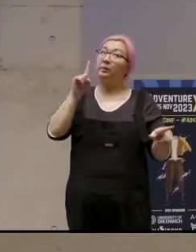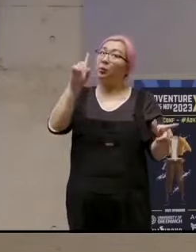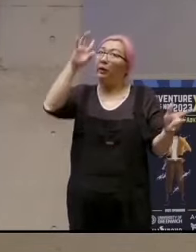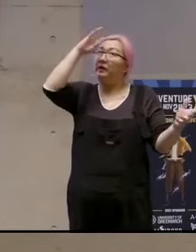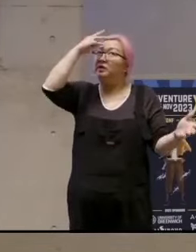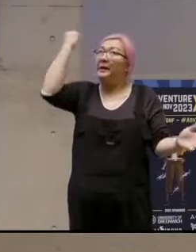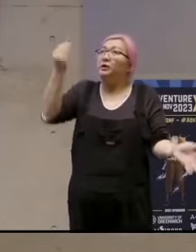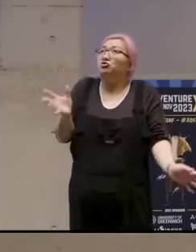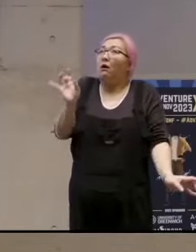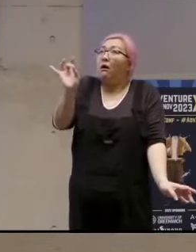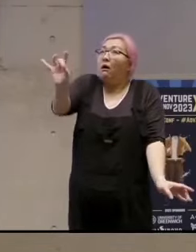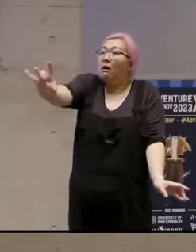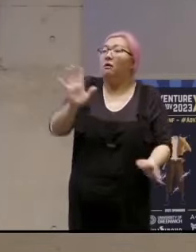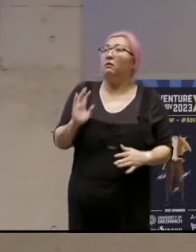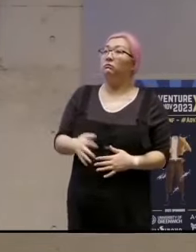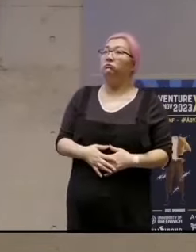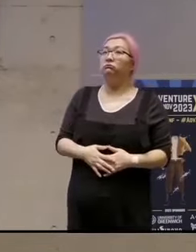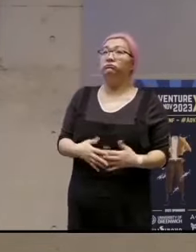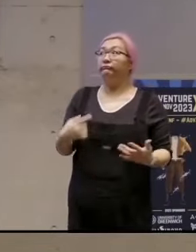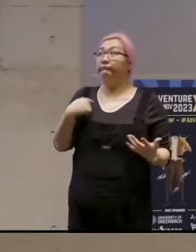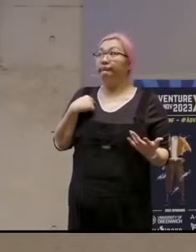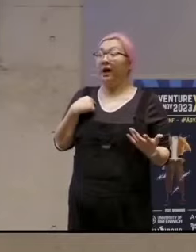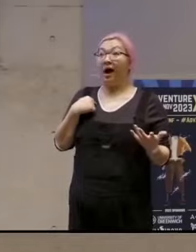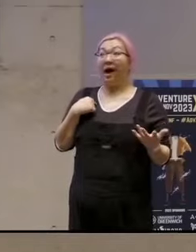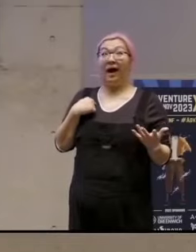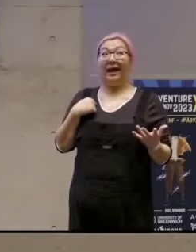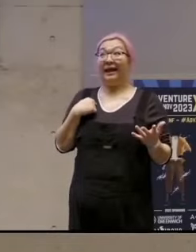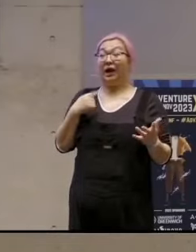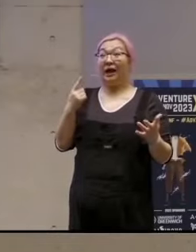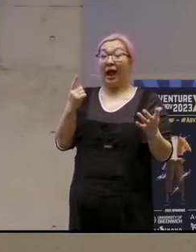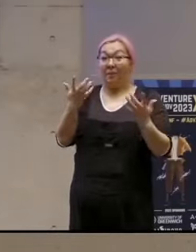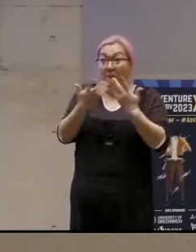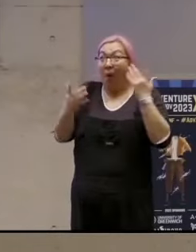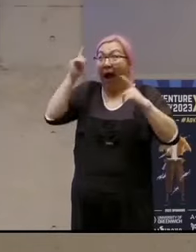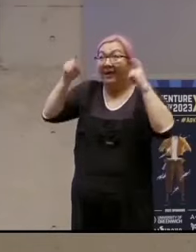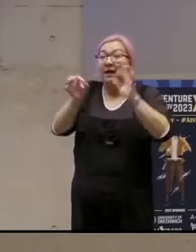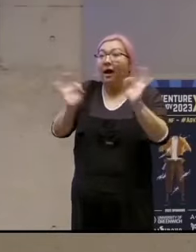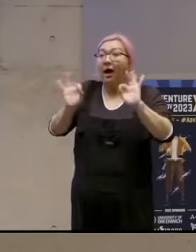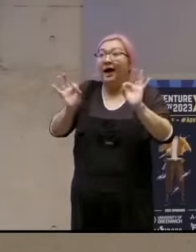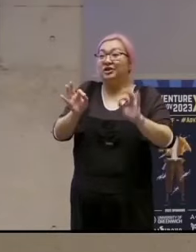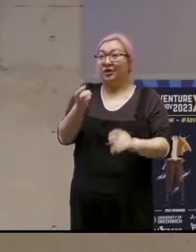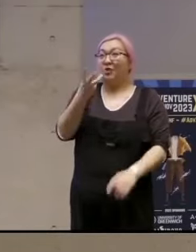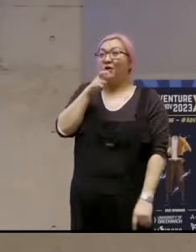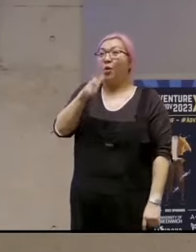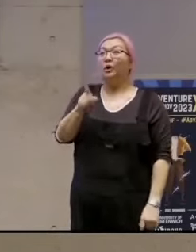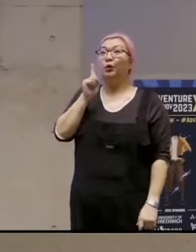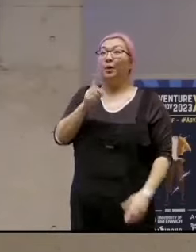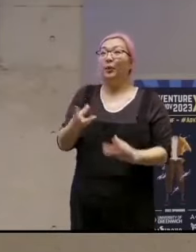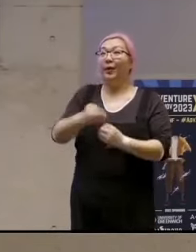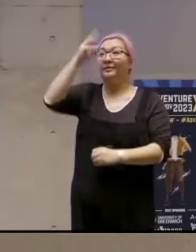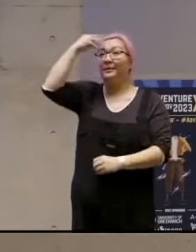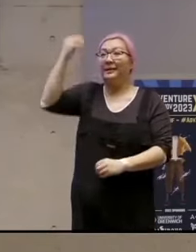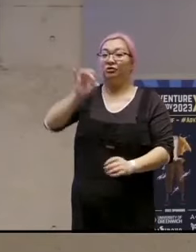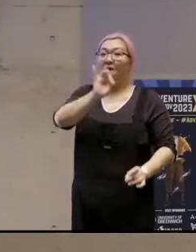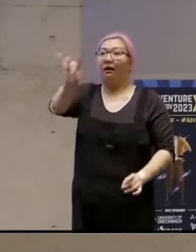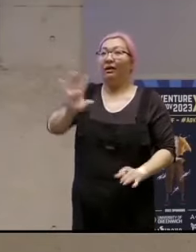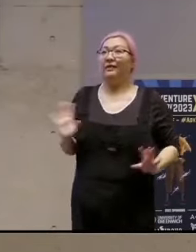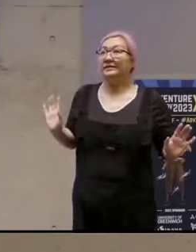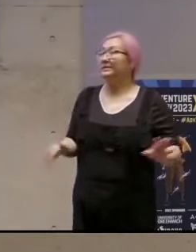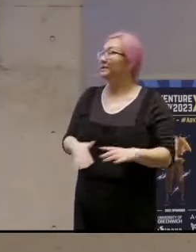had the three words, woman with dementia. But immediately that kind of sparked ideas for